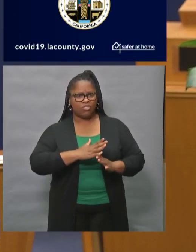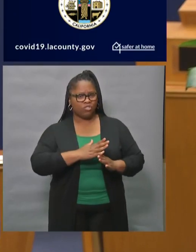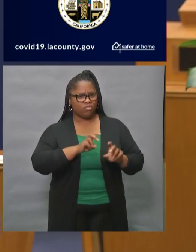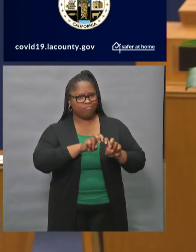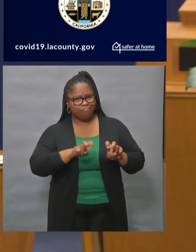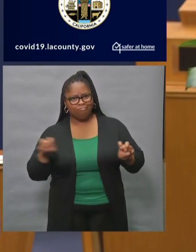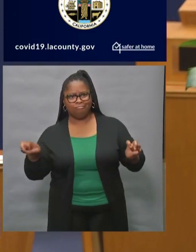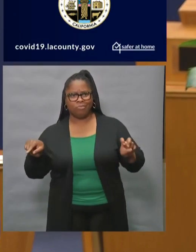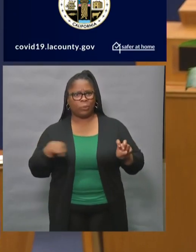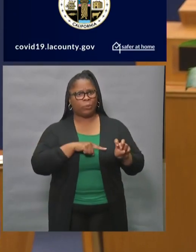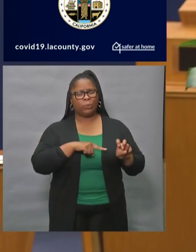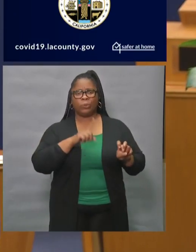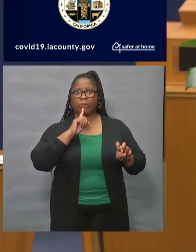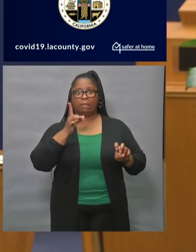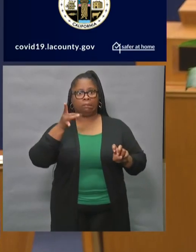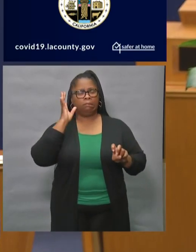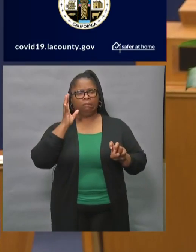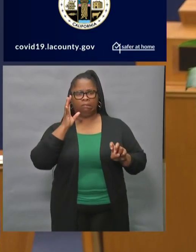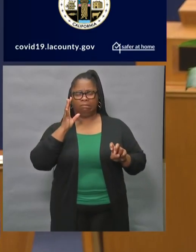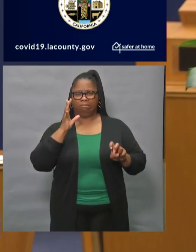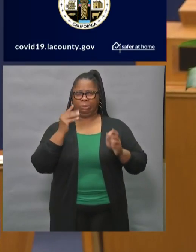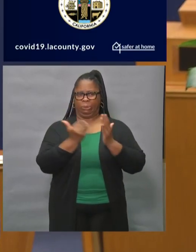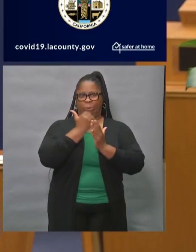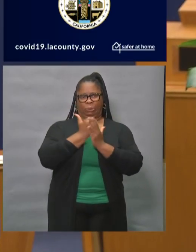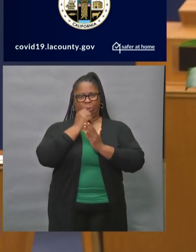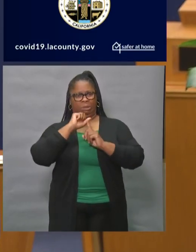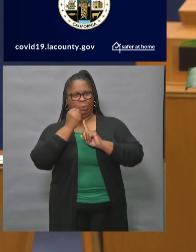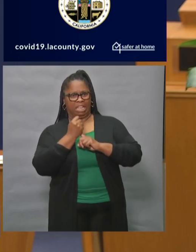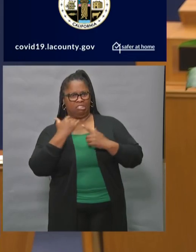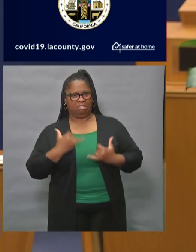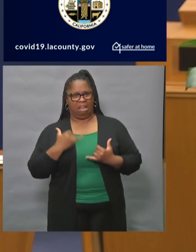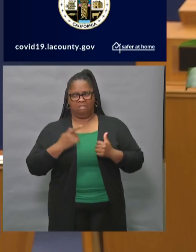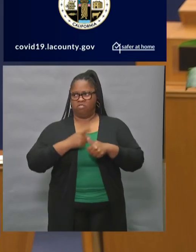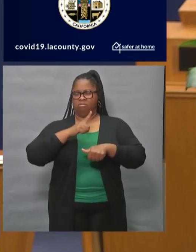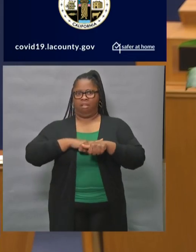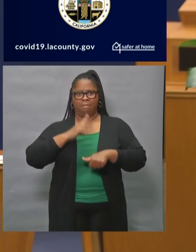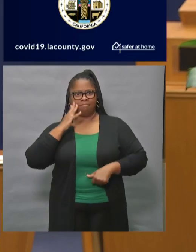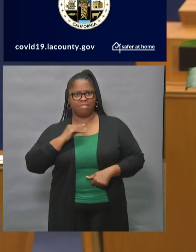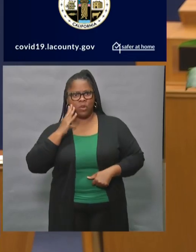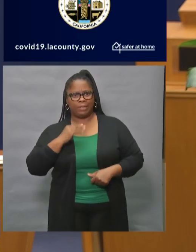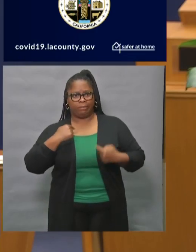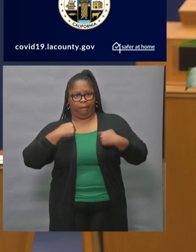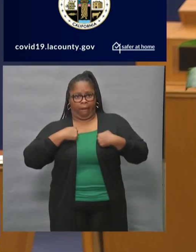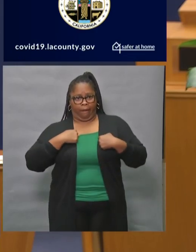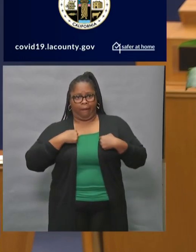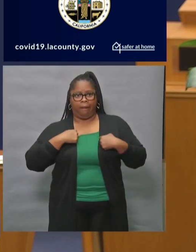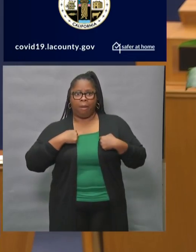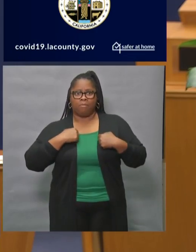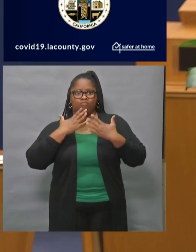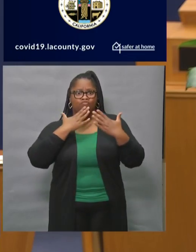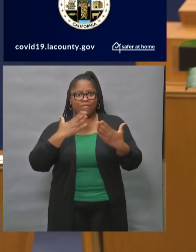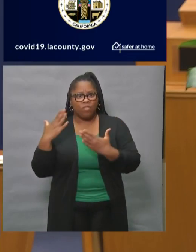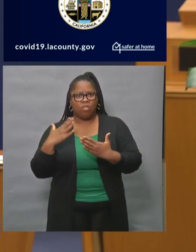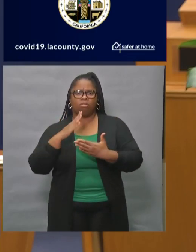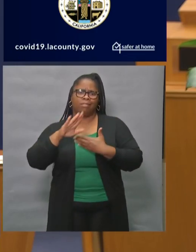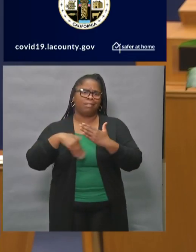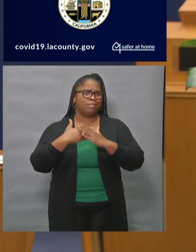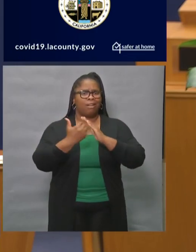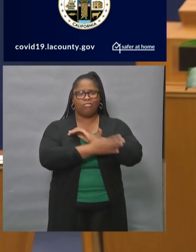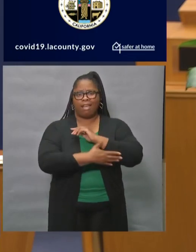are unprecedented times, and I know I'm grateful, and I know that the entire county is grateful that we have such